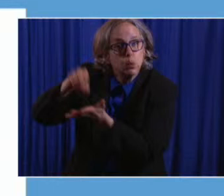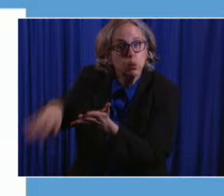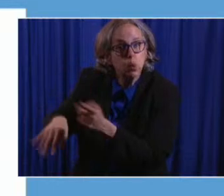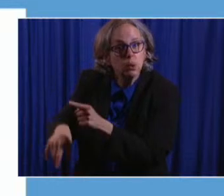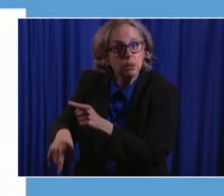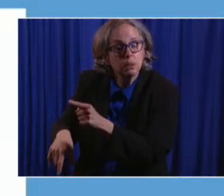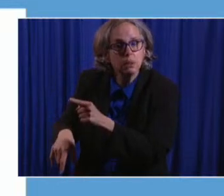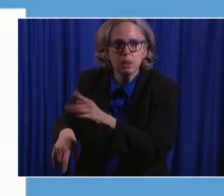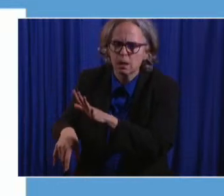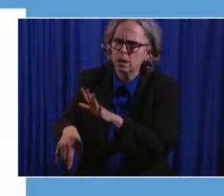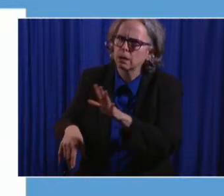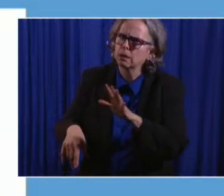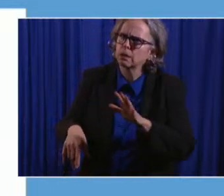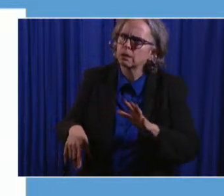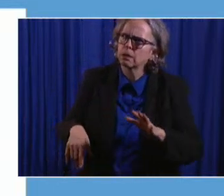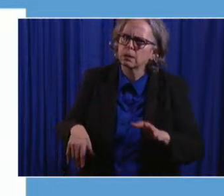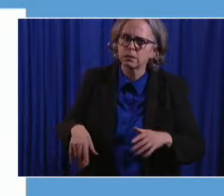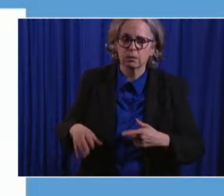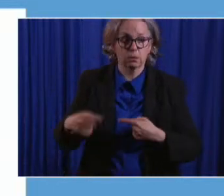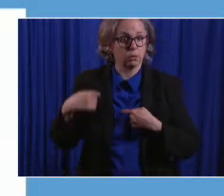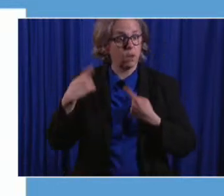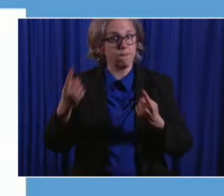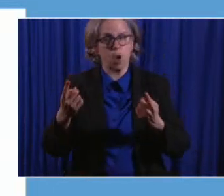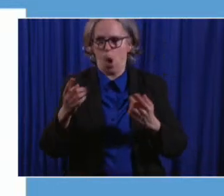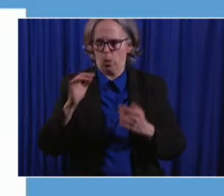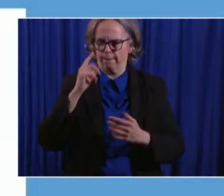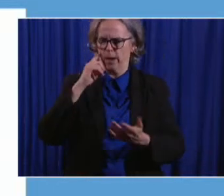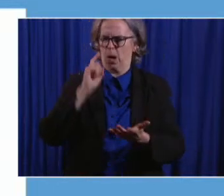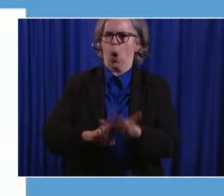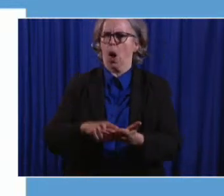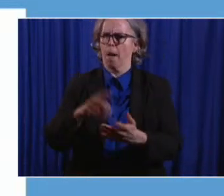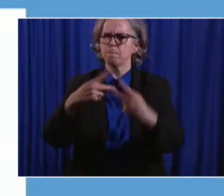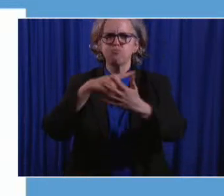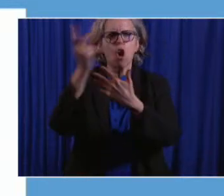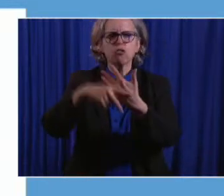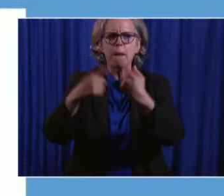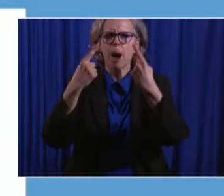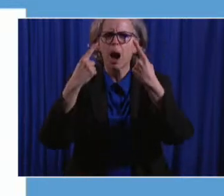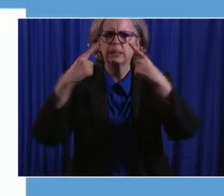It's working out very well for the families that are using this.